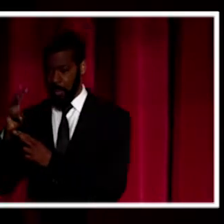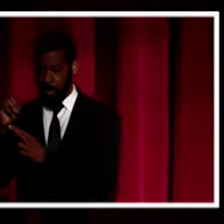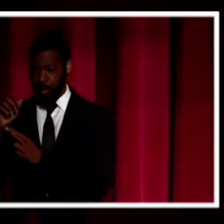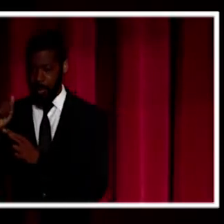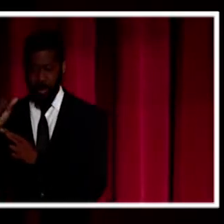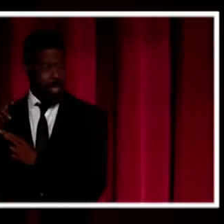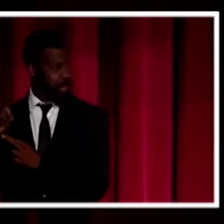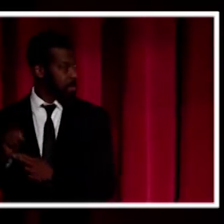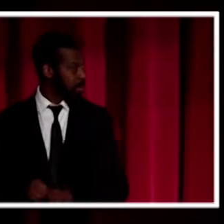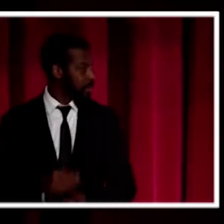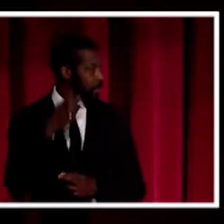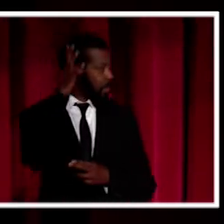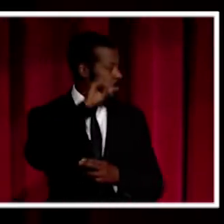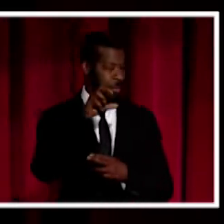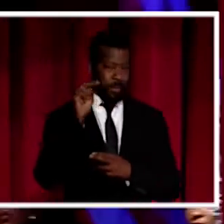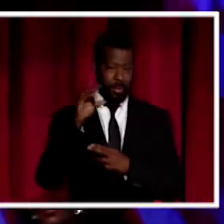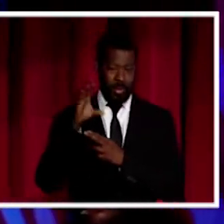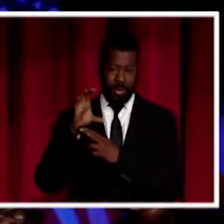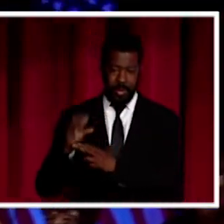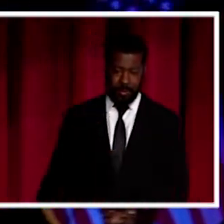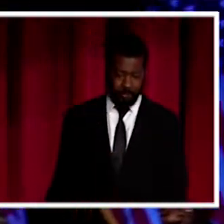Columbia.